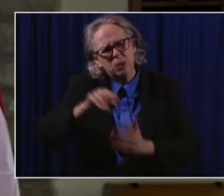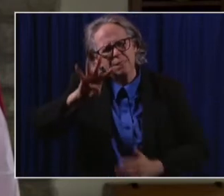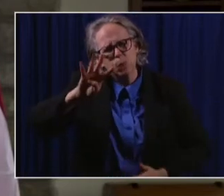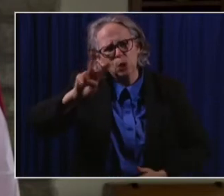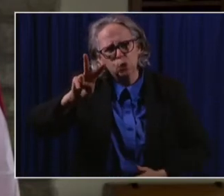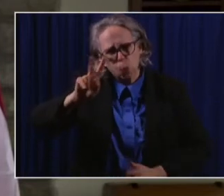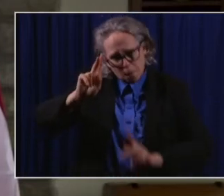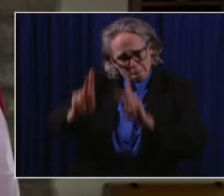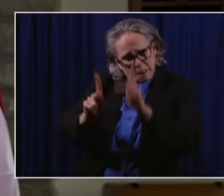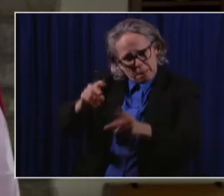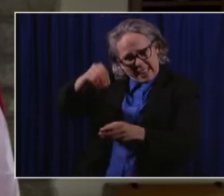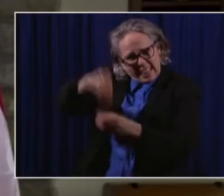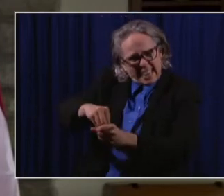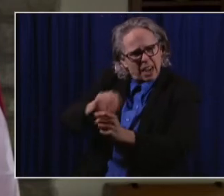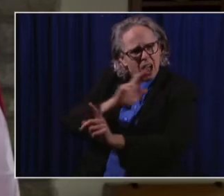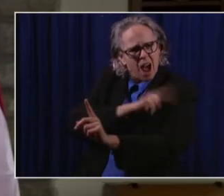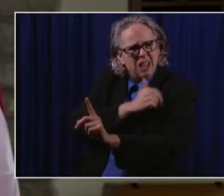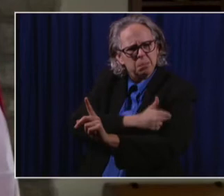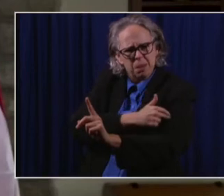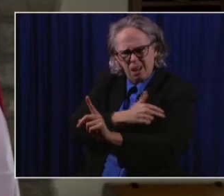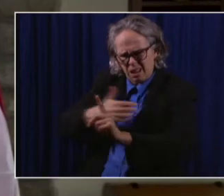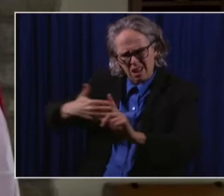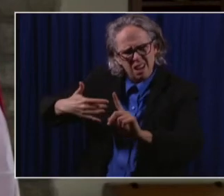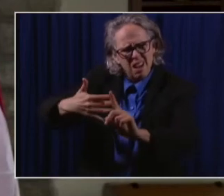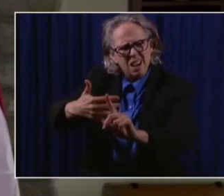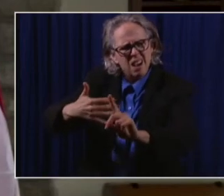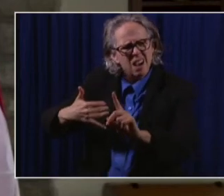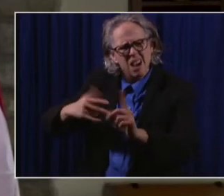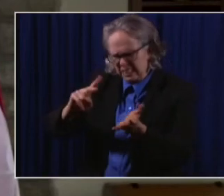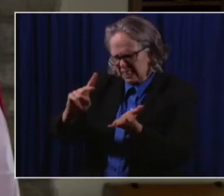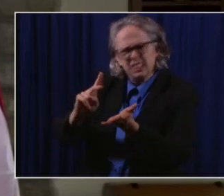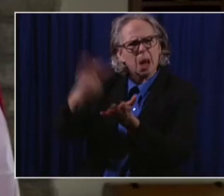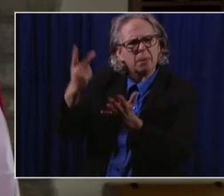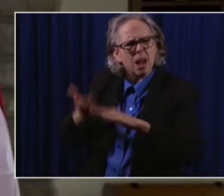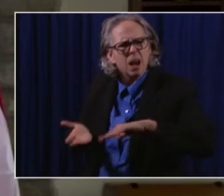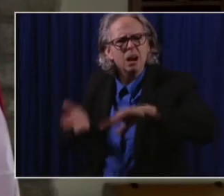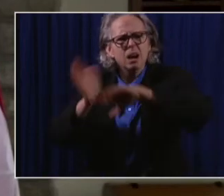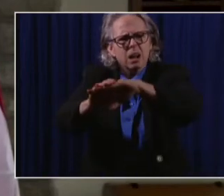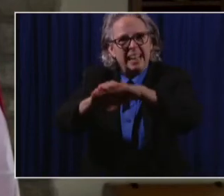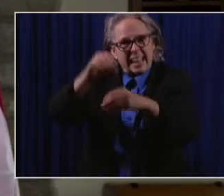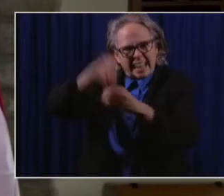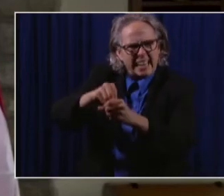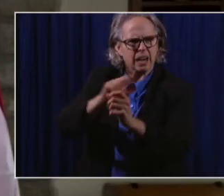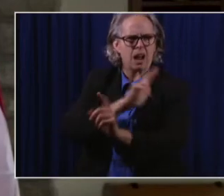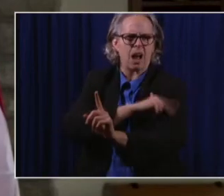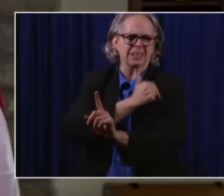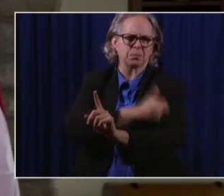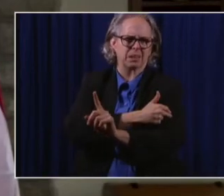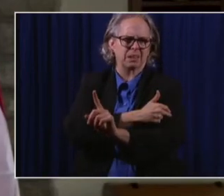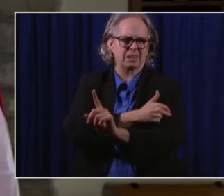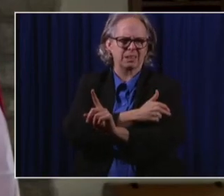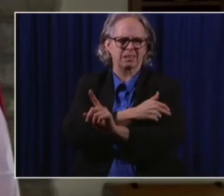Ohio hospitals. So it's basically doubled in a short period of time. Number three,